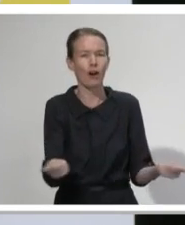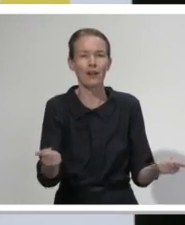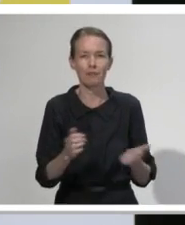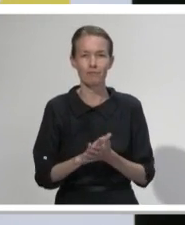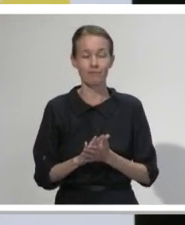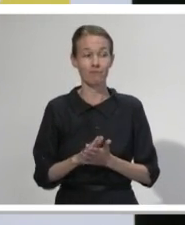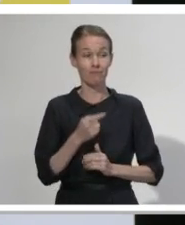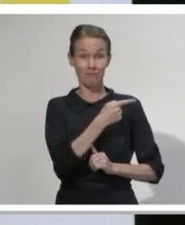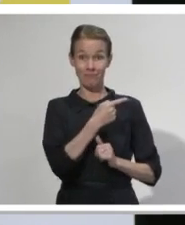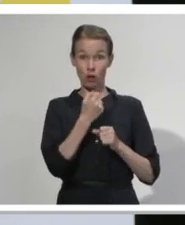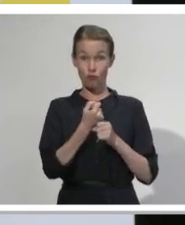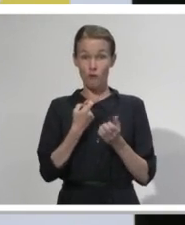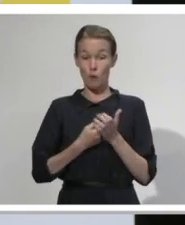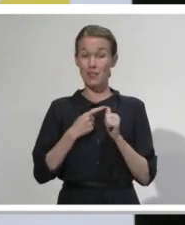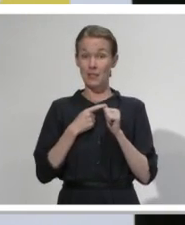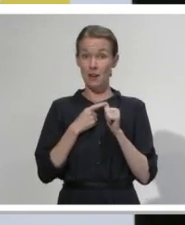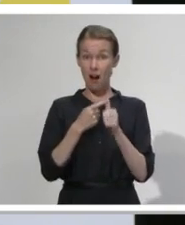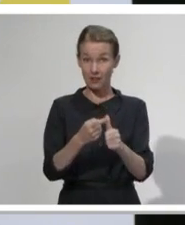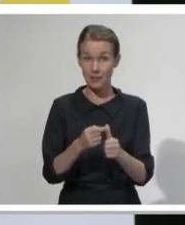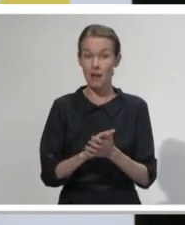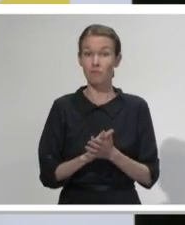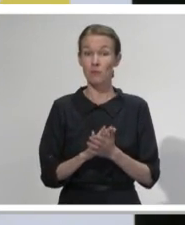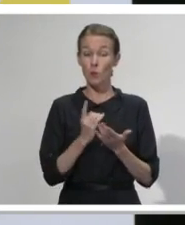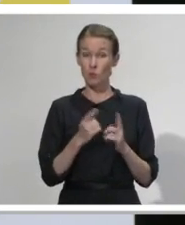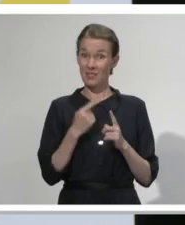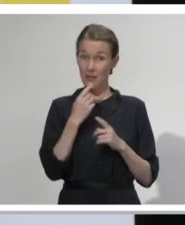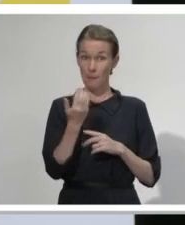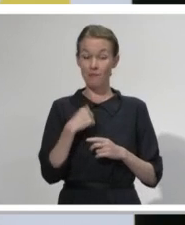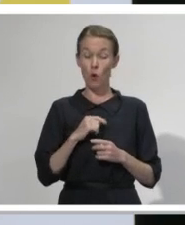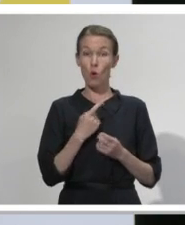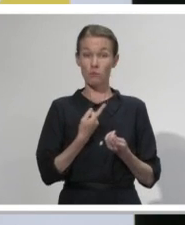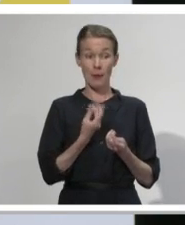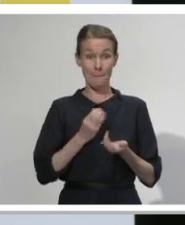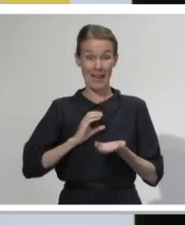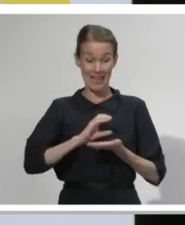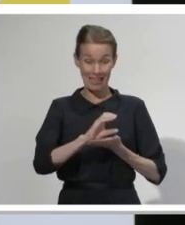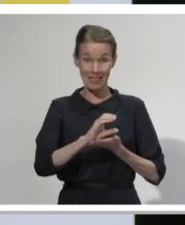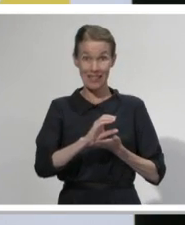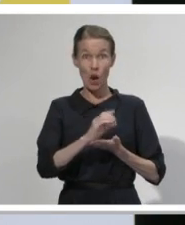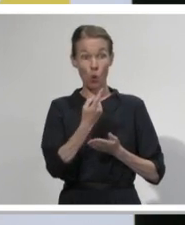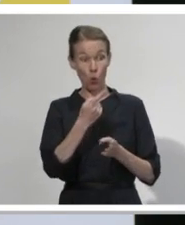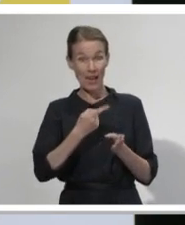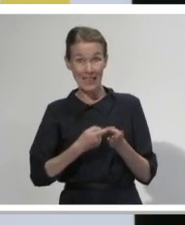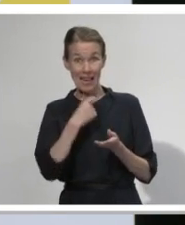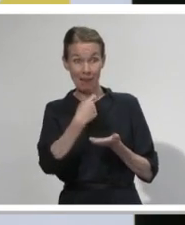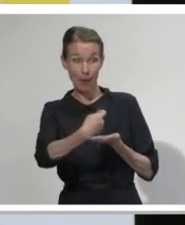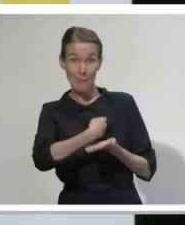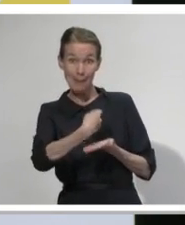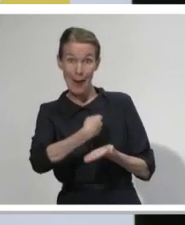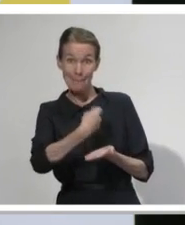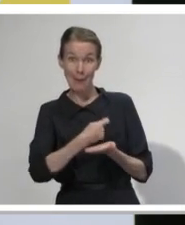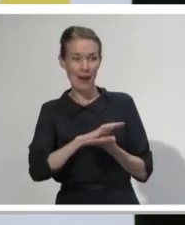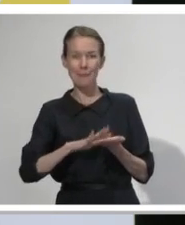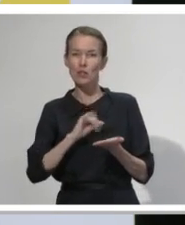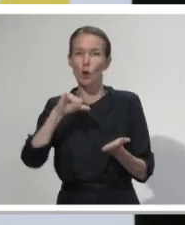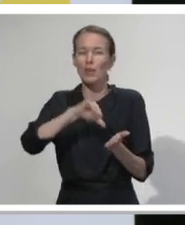maximum term of 5 years. But if it's paid off in the first year, it's interest free. So I think we've got the balance right here between a scheme that will get money